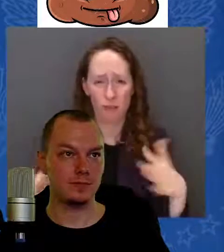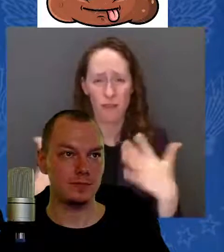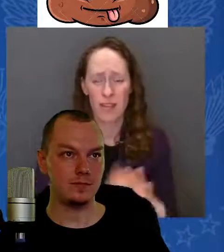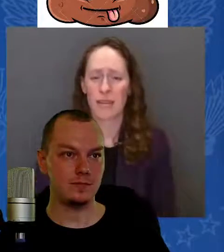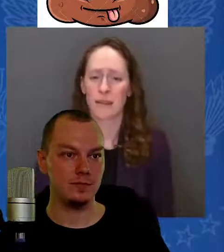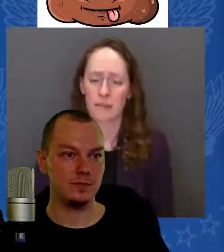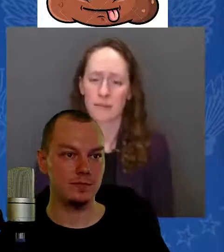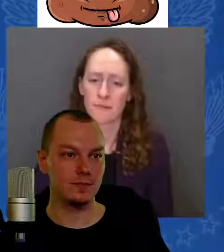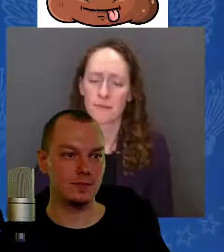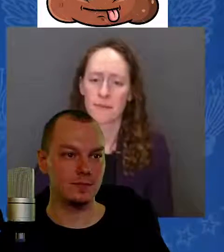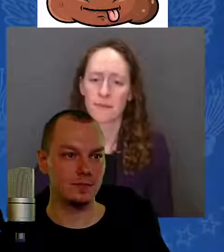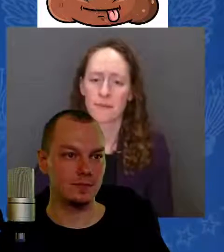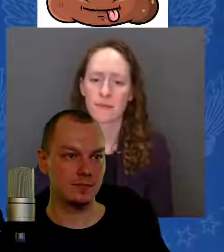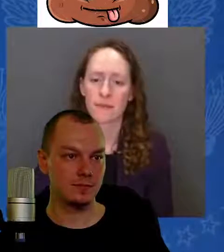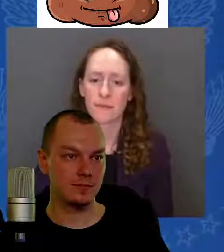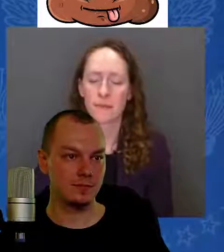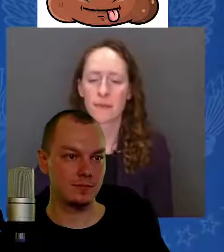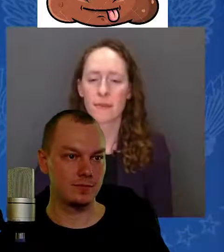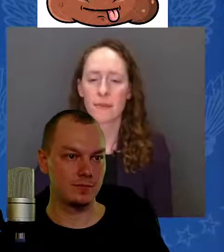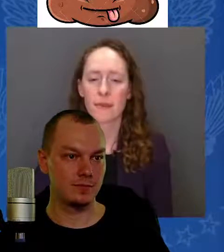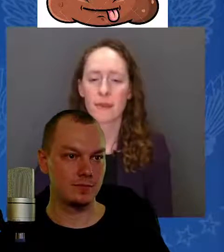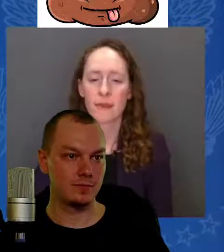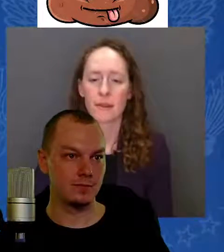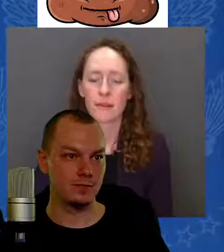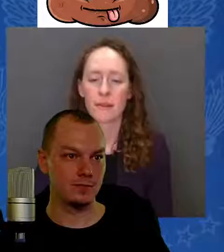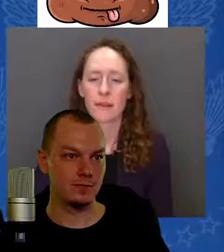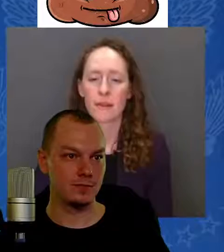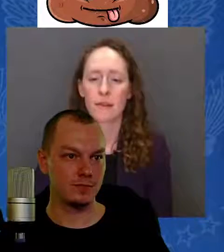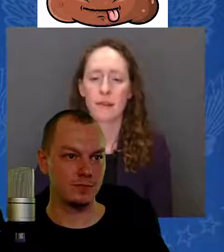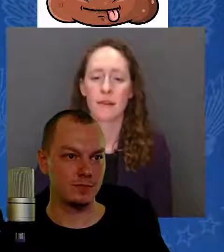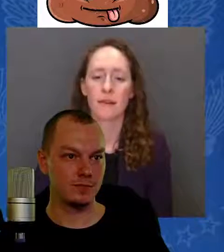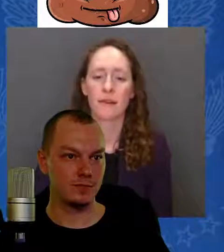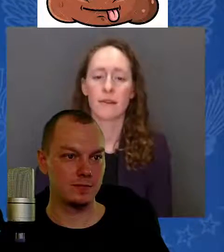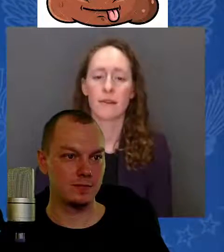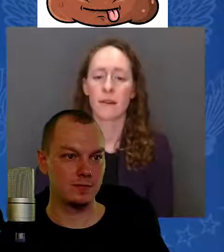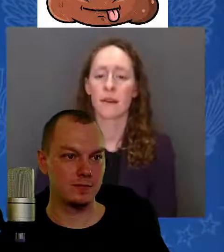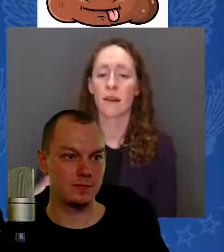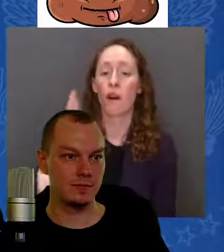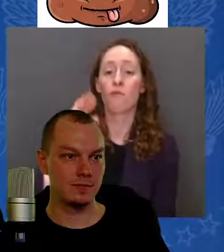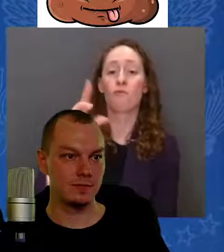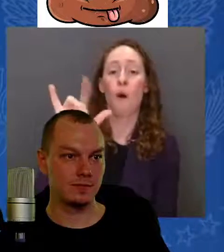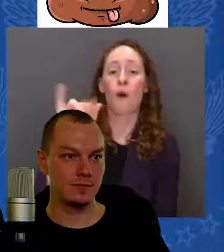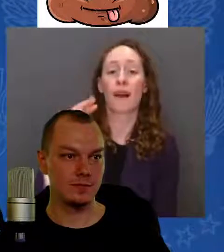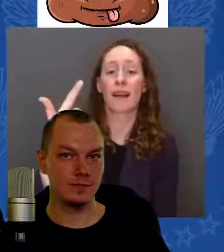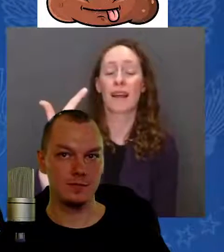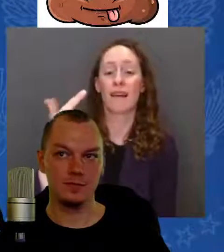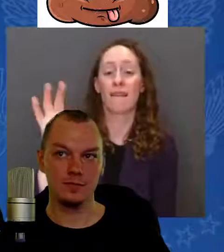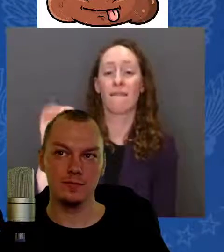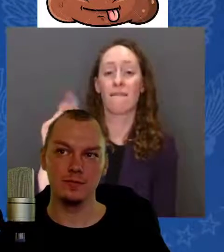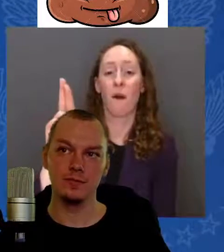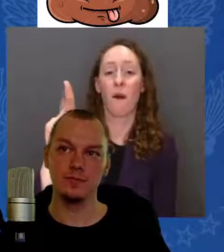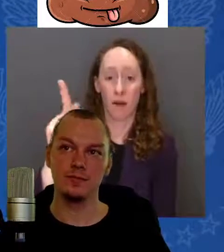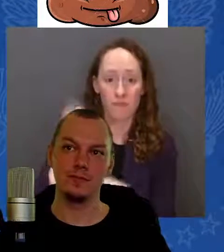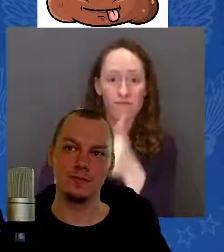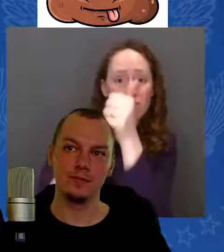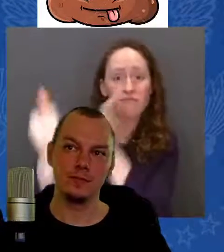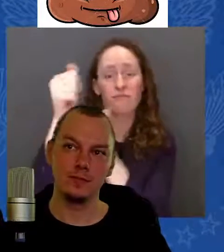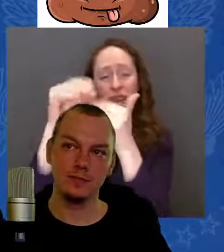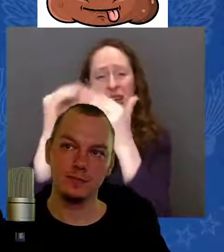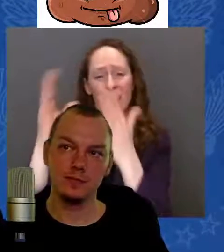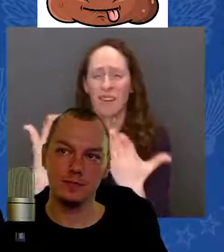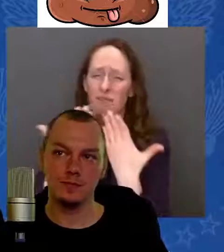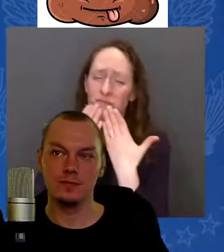have also. But on Friday night, there was help coming from